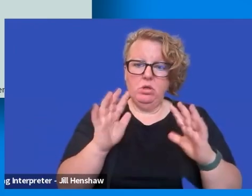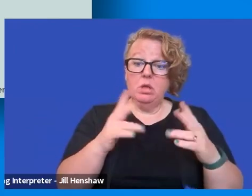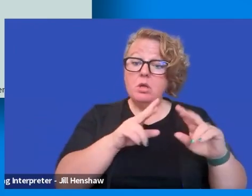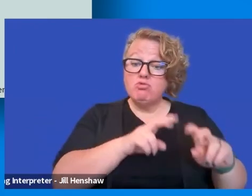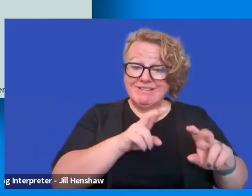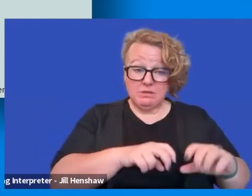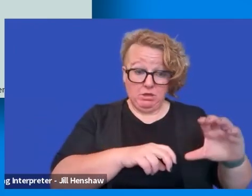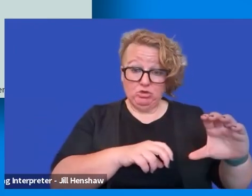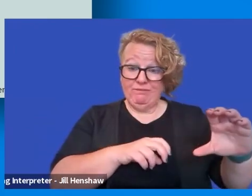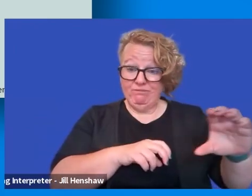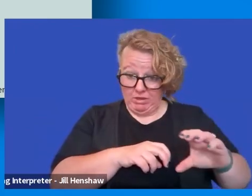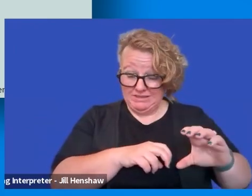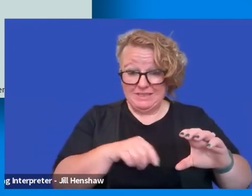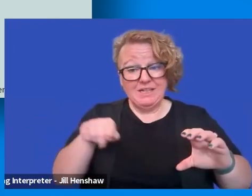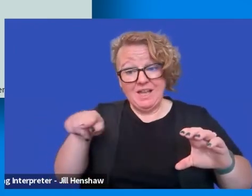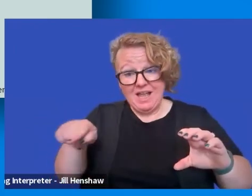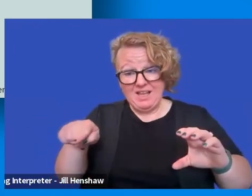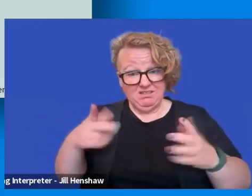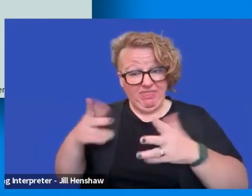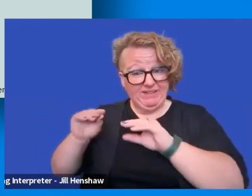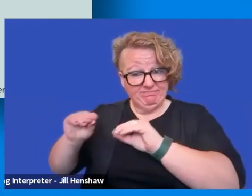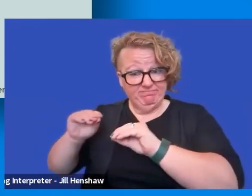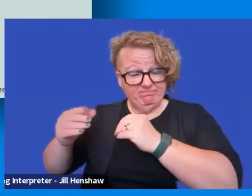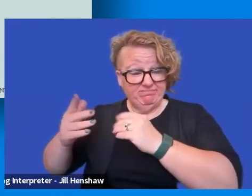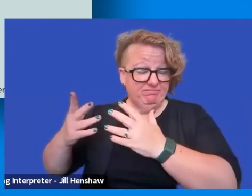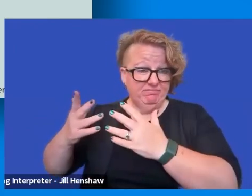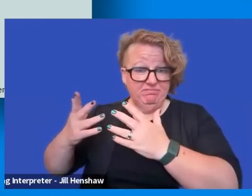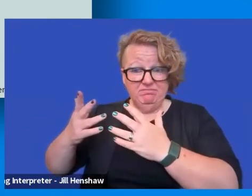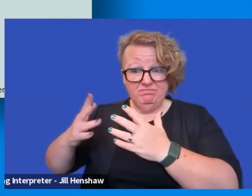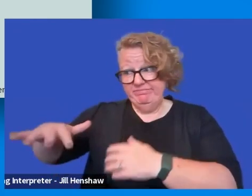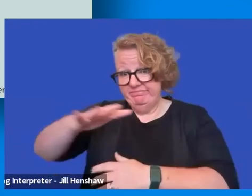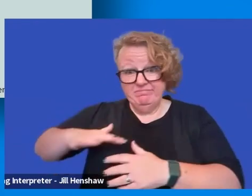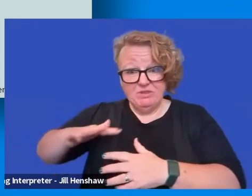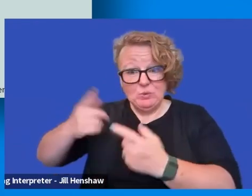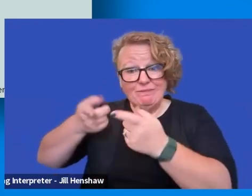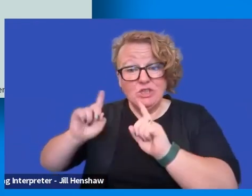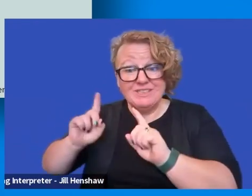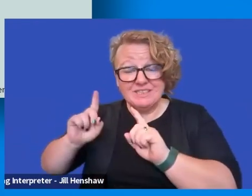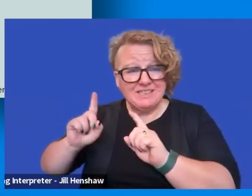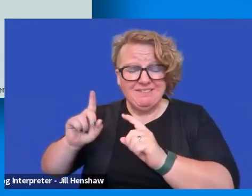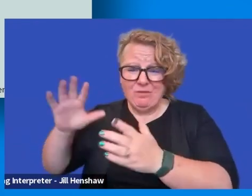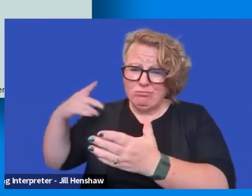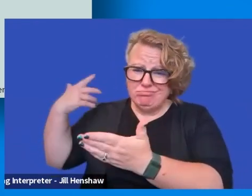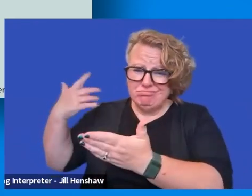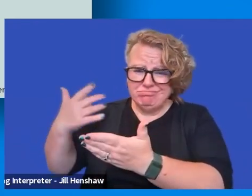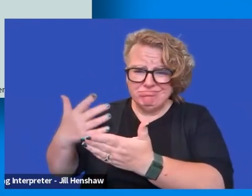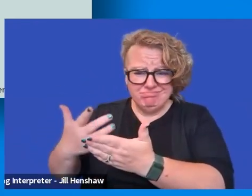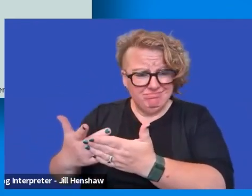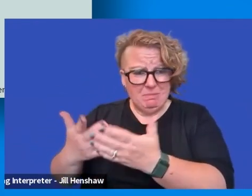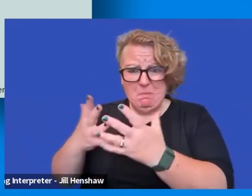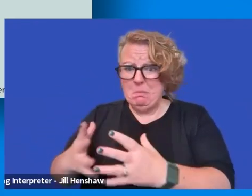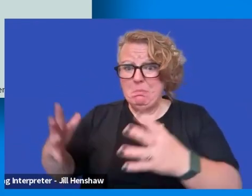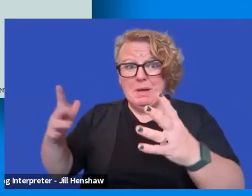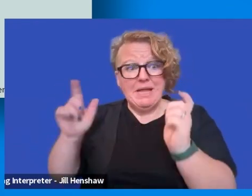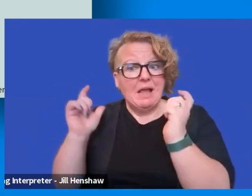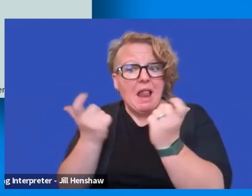research funding landscape and the pedagogic landscape inside our universities. We have for decades now had very large class